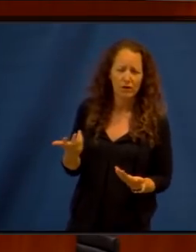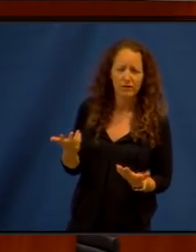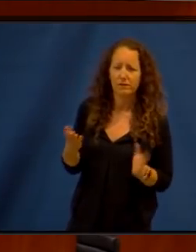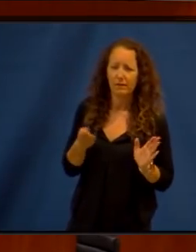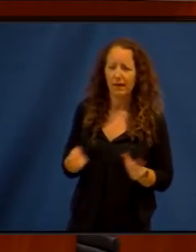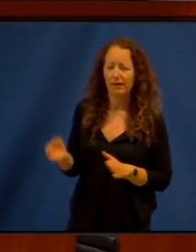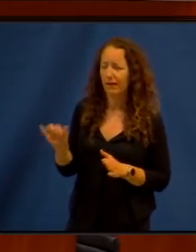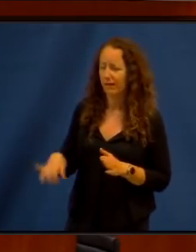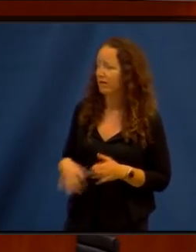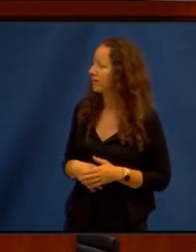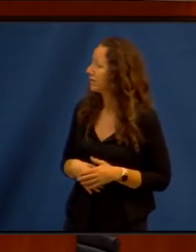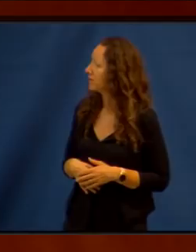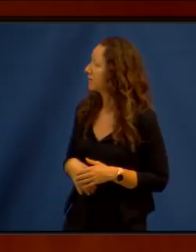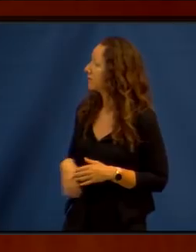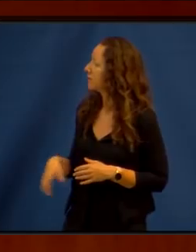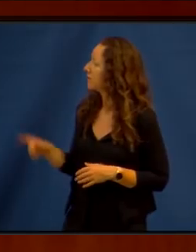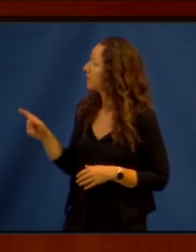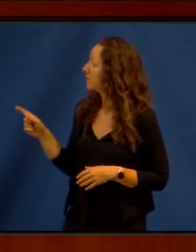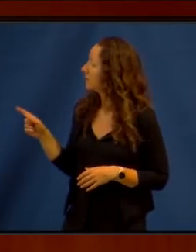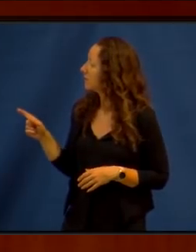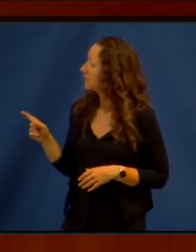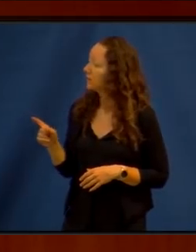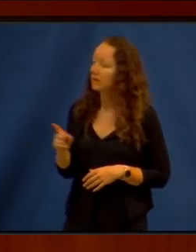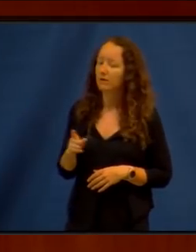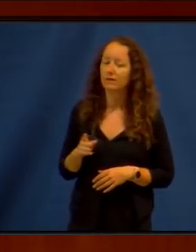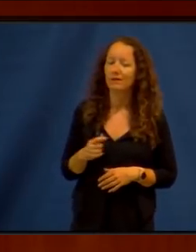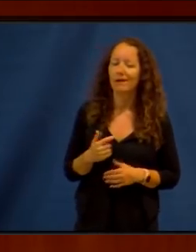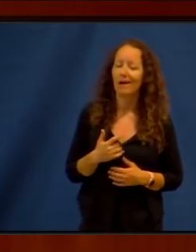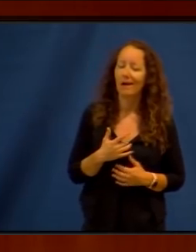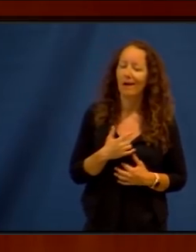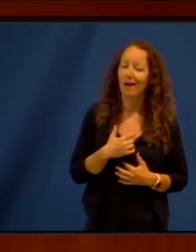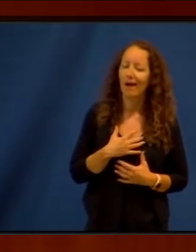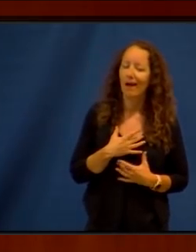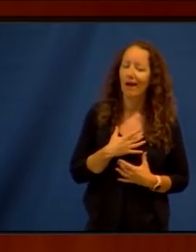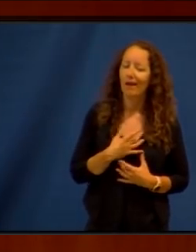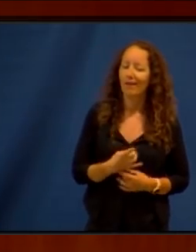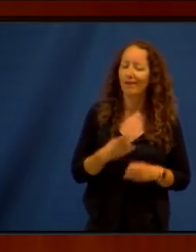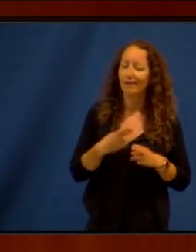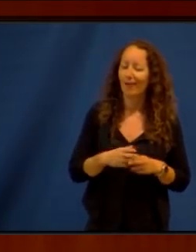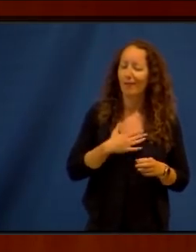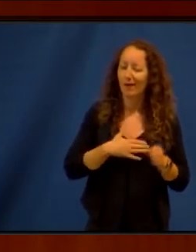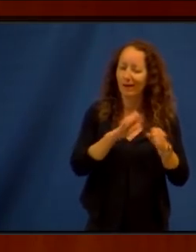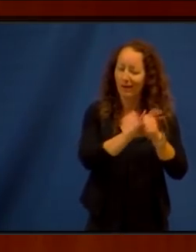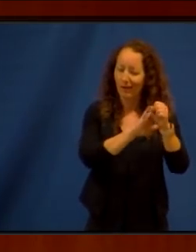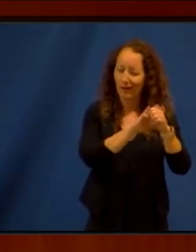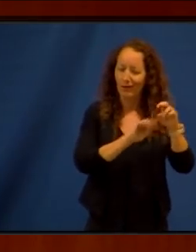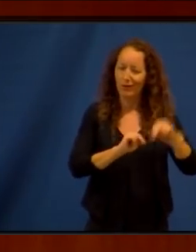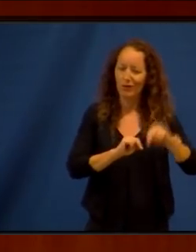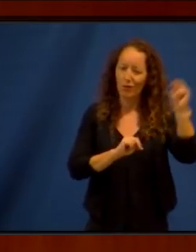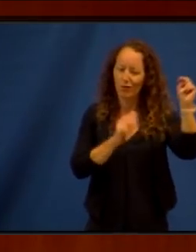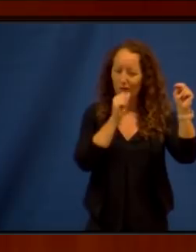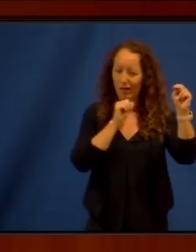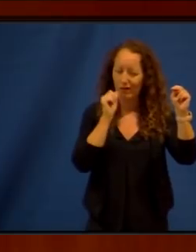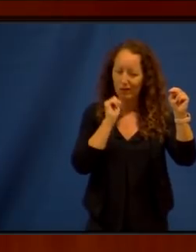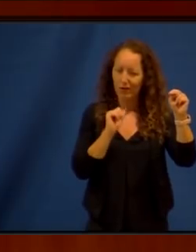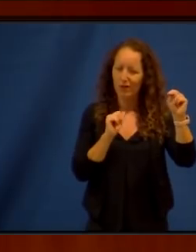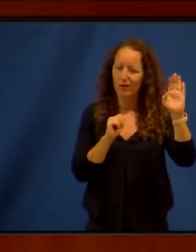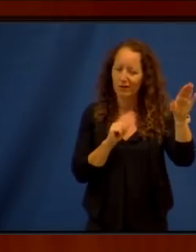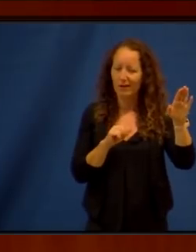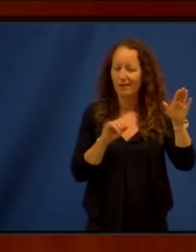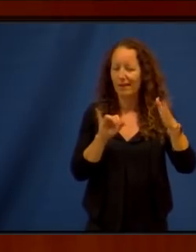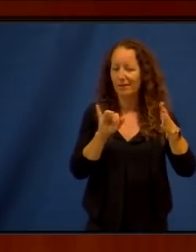Speaking on behalf of the what we like to call the Northern Arizona market, which would be Valley View Medical Center. Bob Hanson,